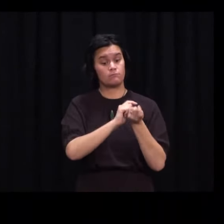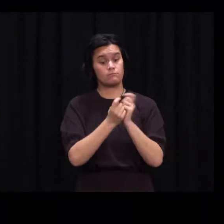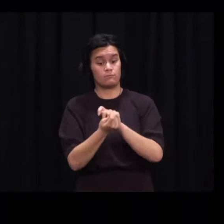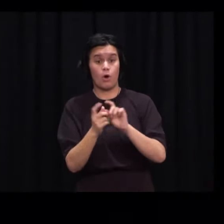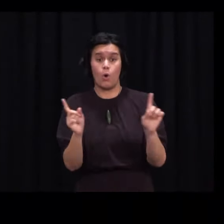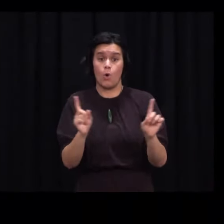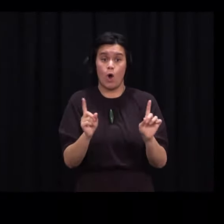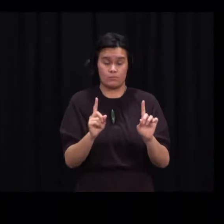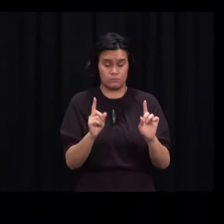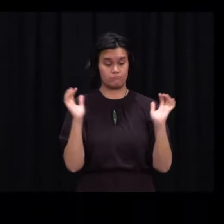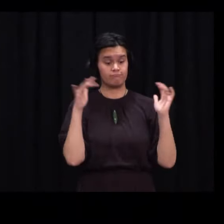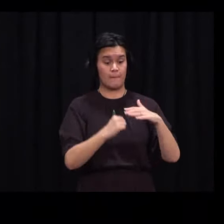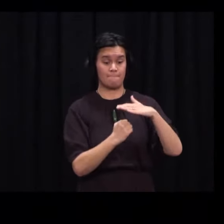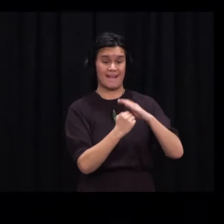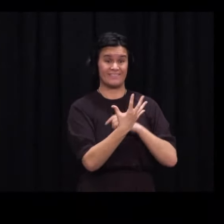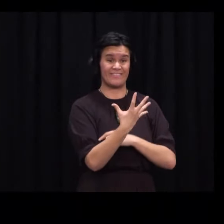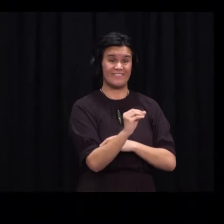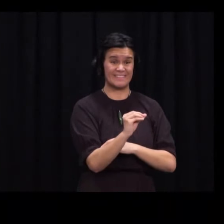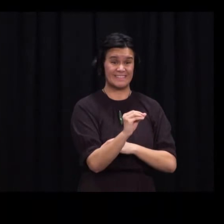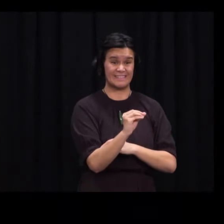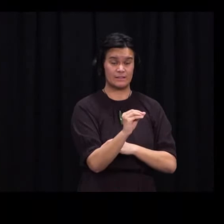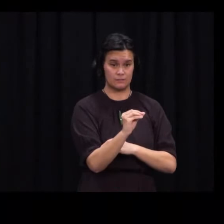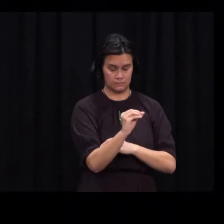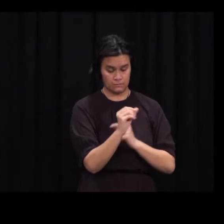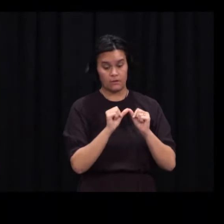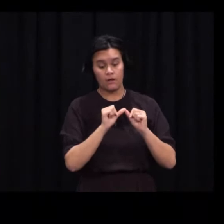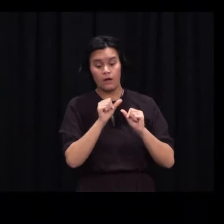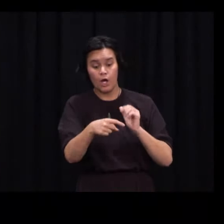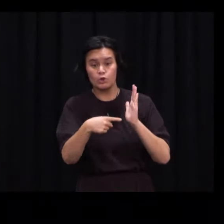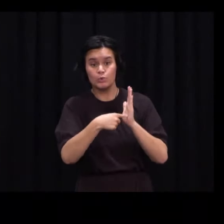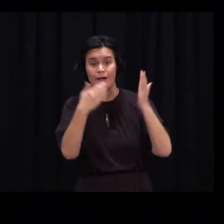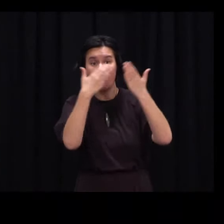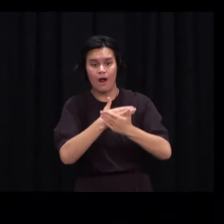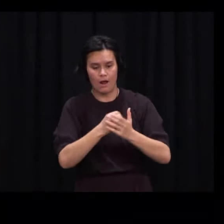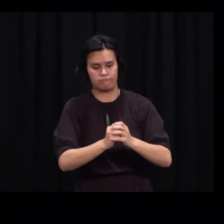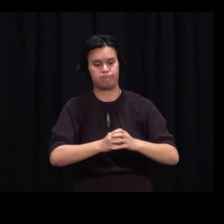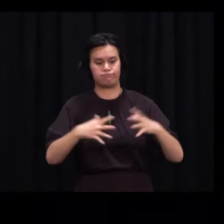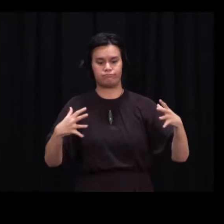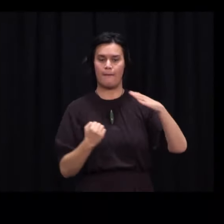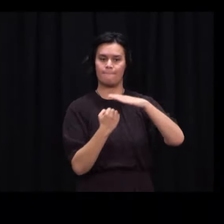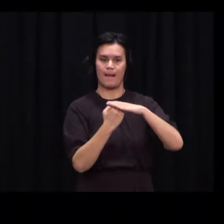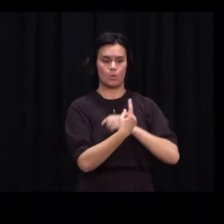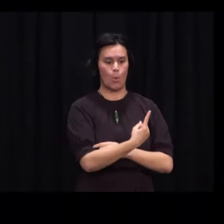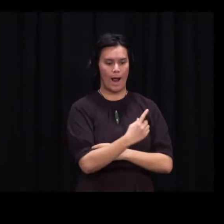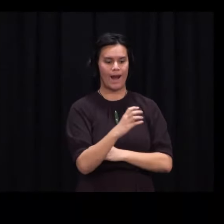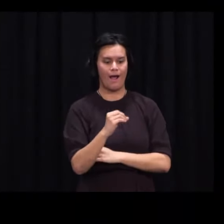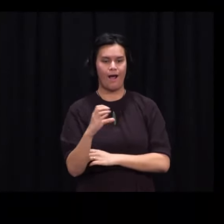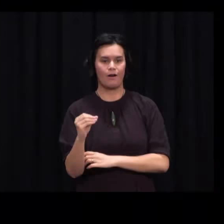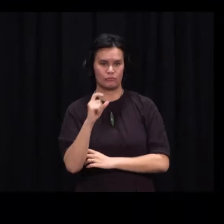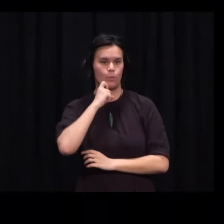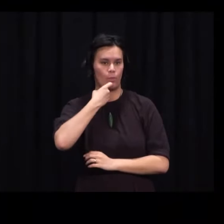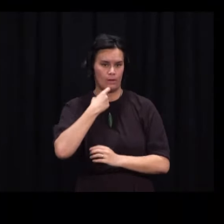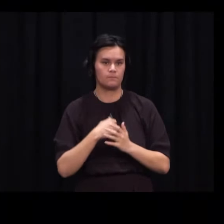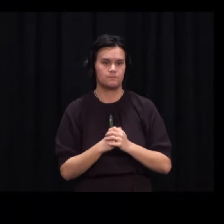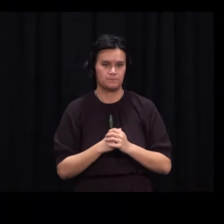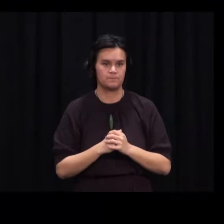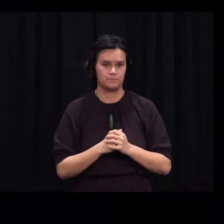has confirmed that decision today. In terms of what level 3 means for Auckland, I can sum it up with one